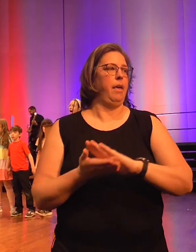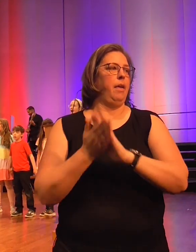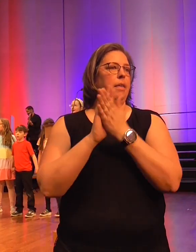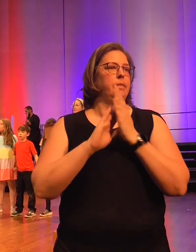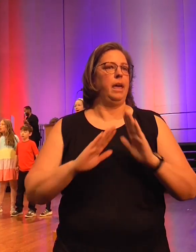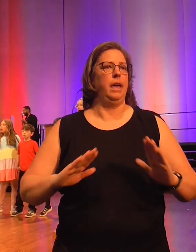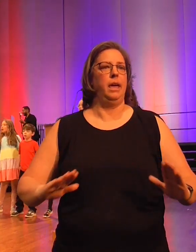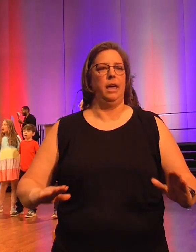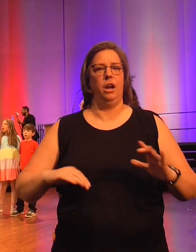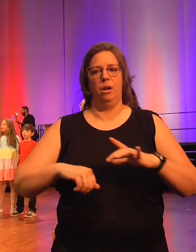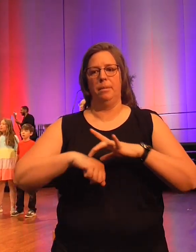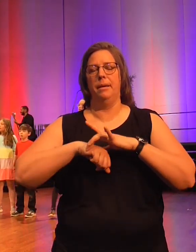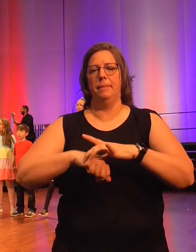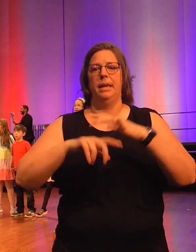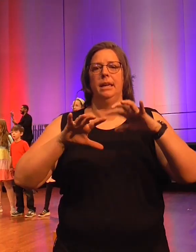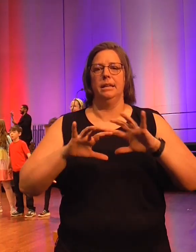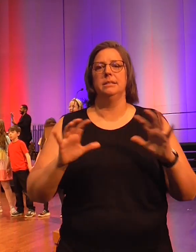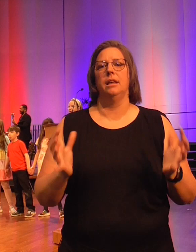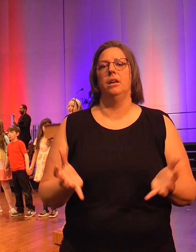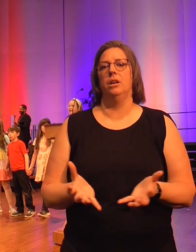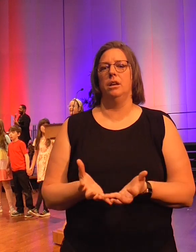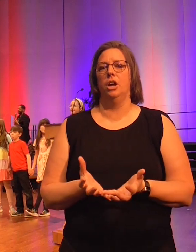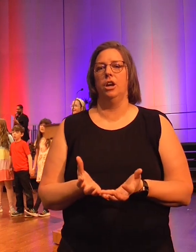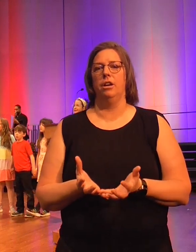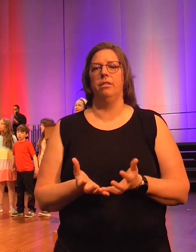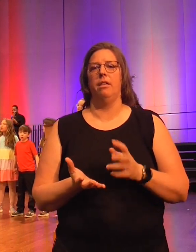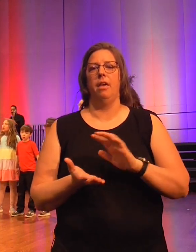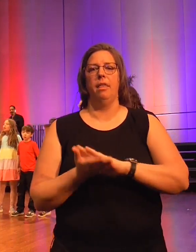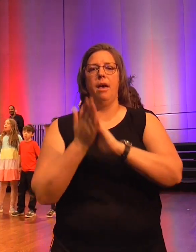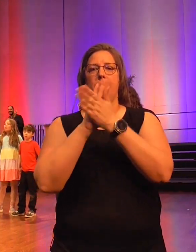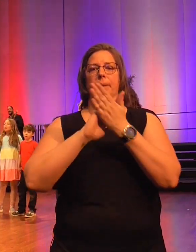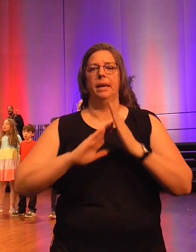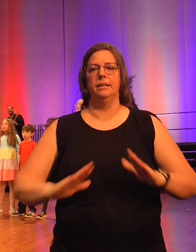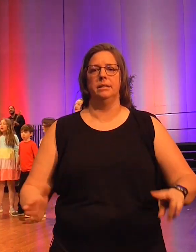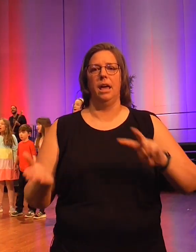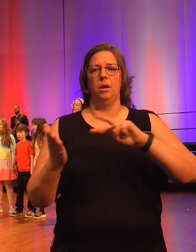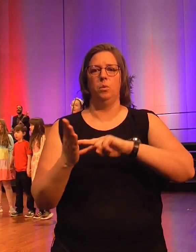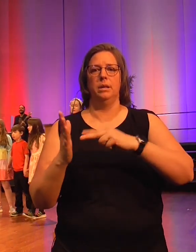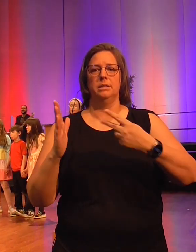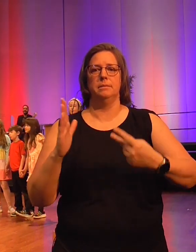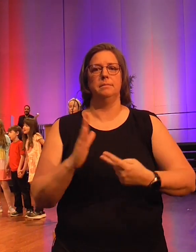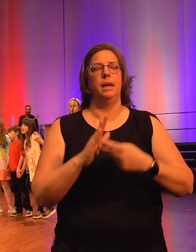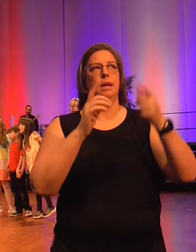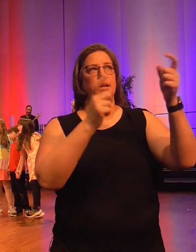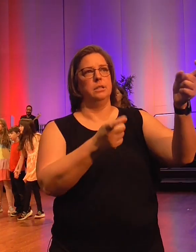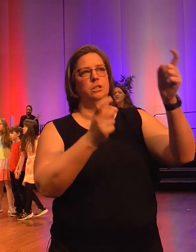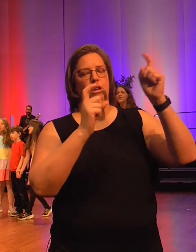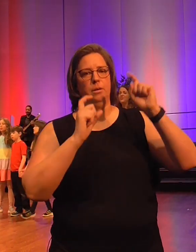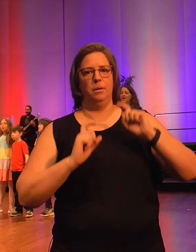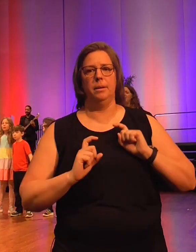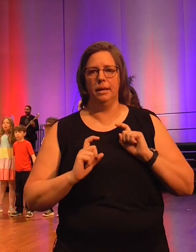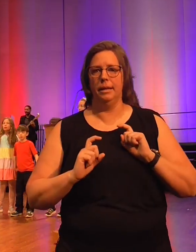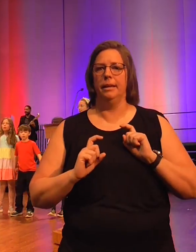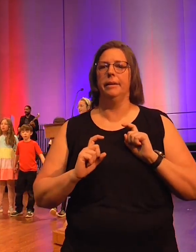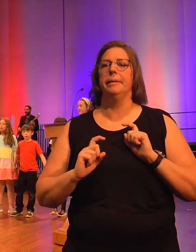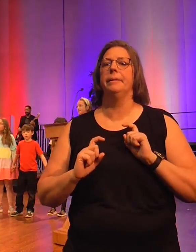Let there be peace on earth, the peace that was meant to